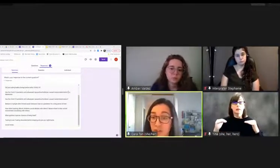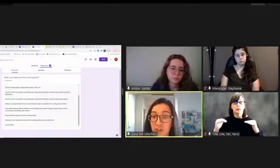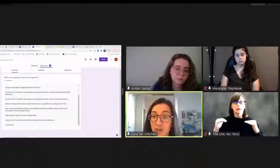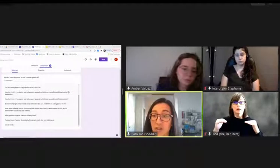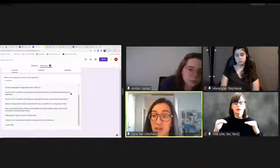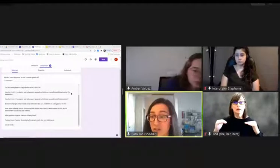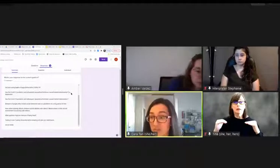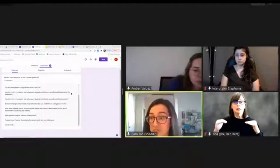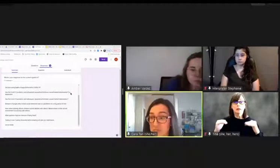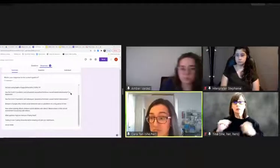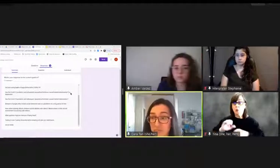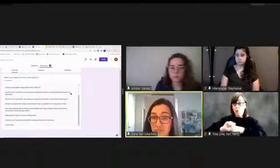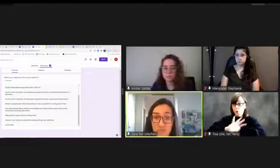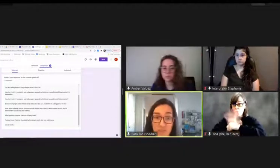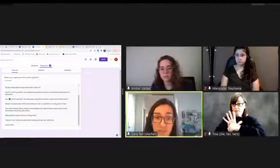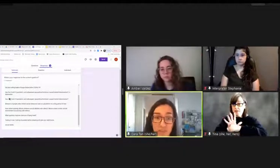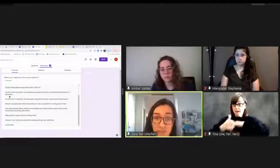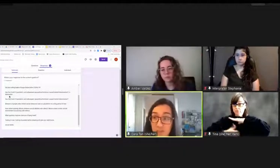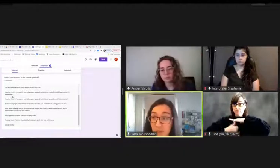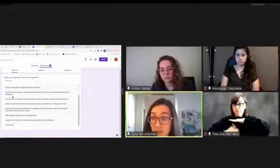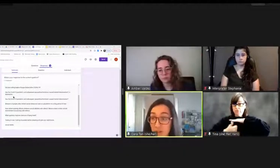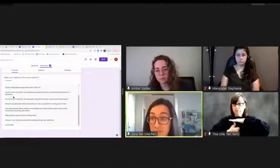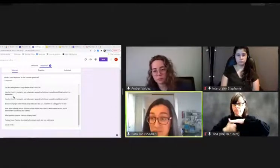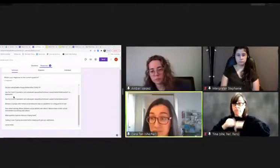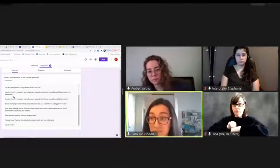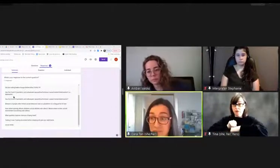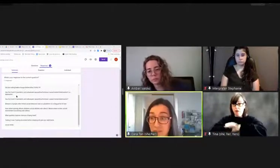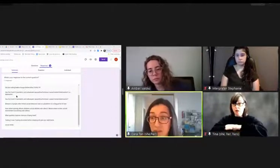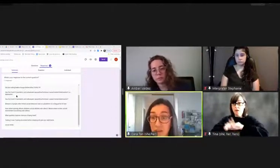deterioration? In this case, depression.